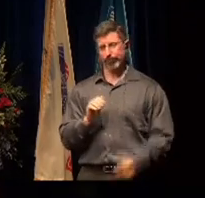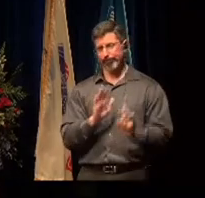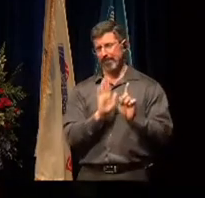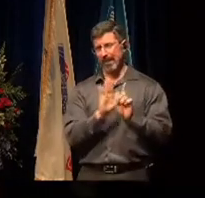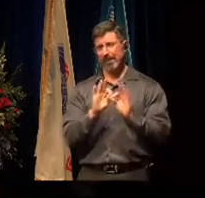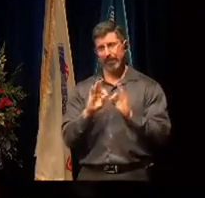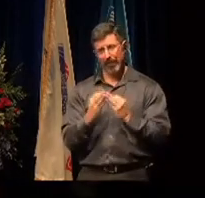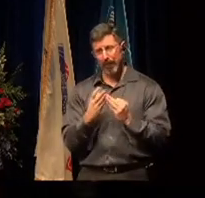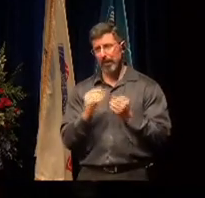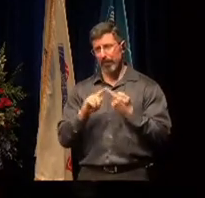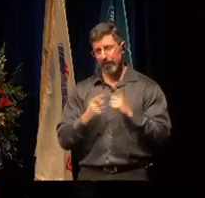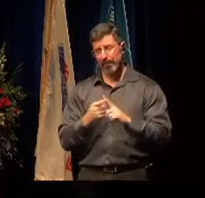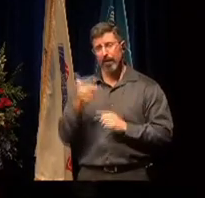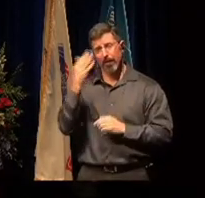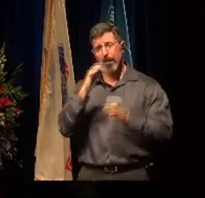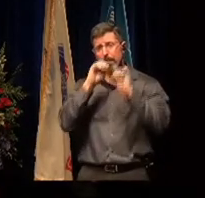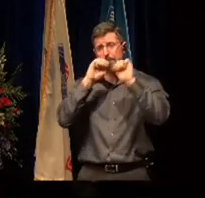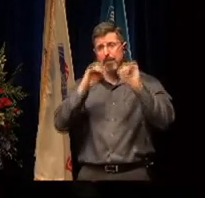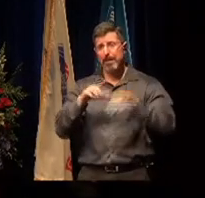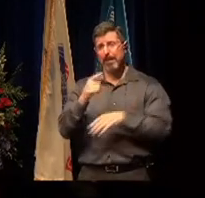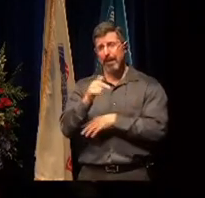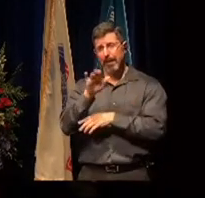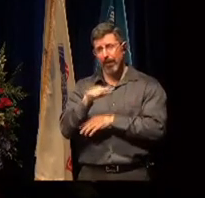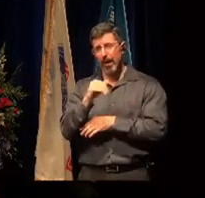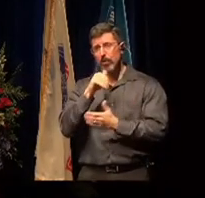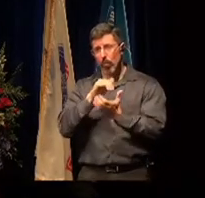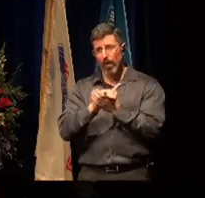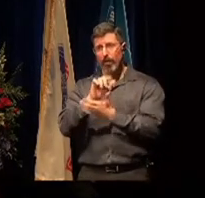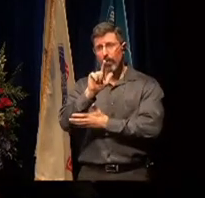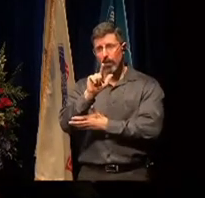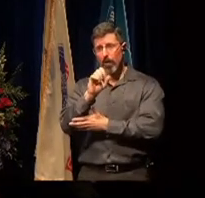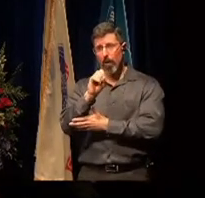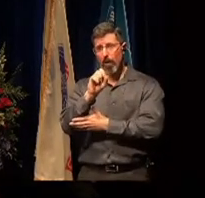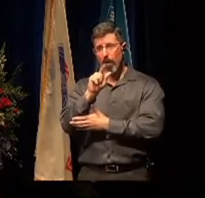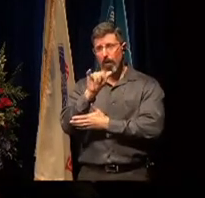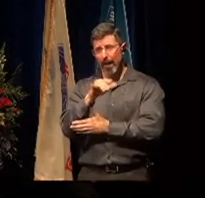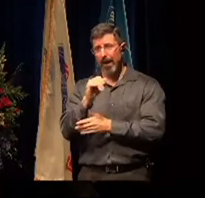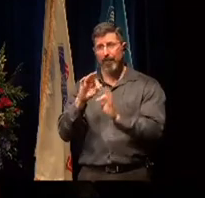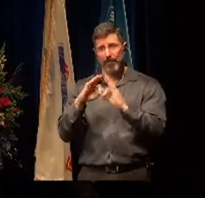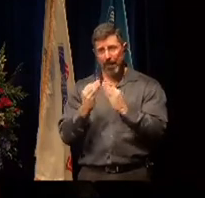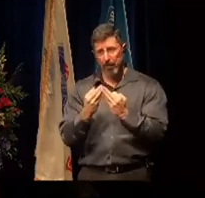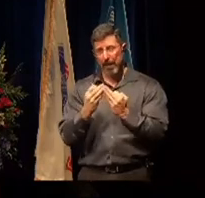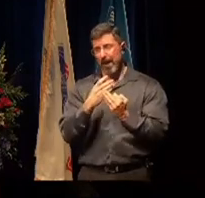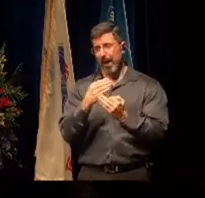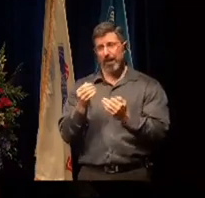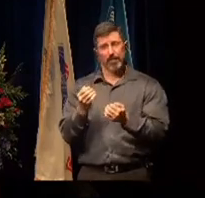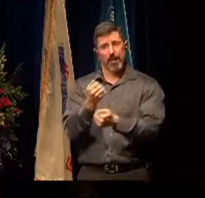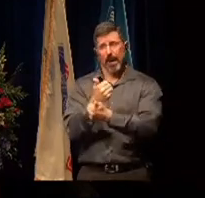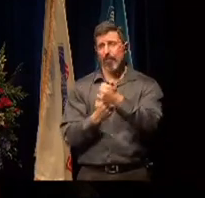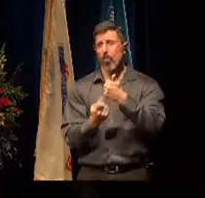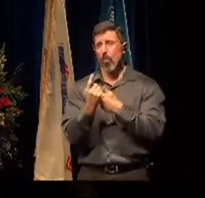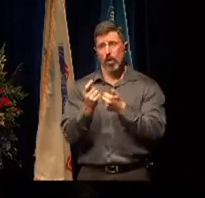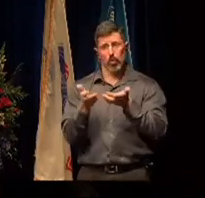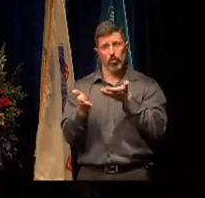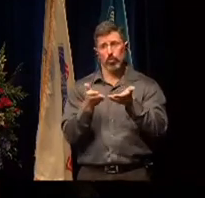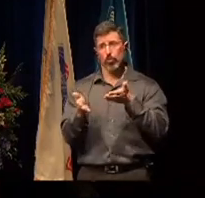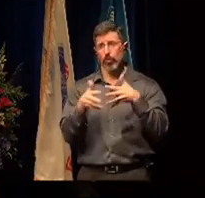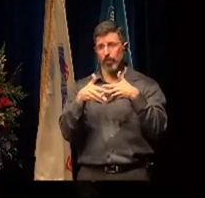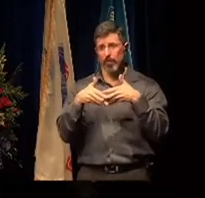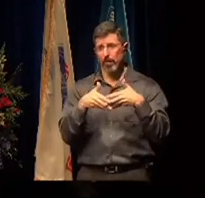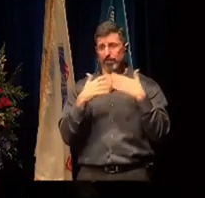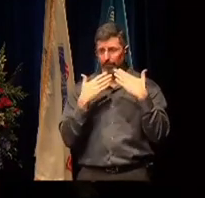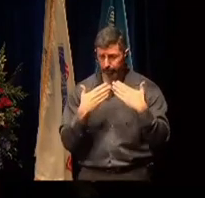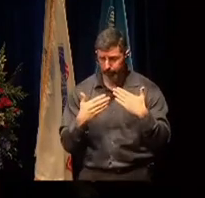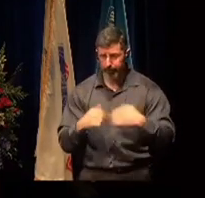friends. God bless Gary, his wife Lolly, his family, and to all those who served our country. Thank